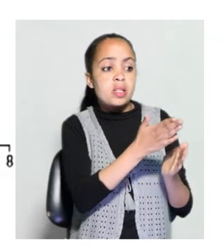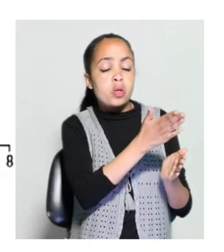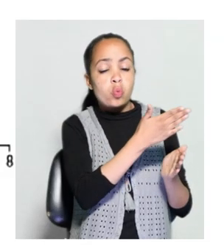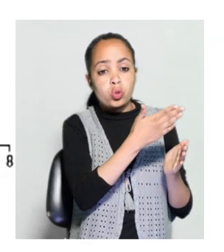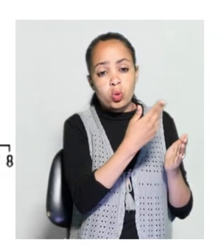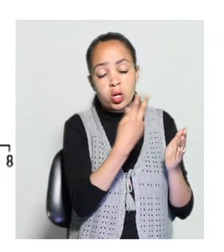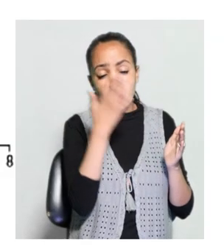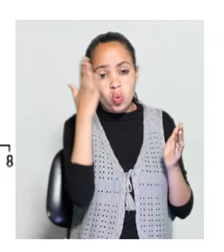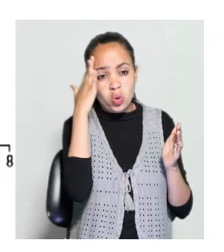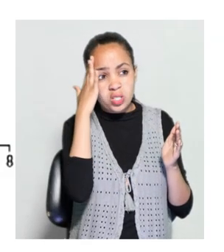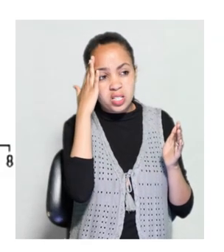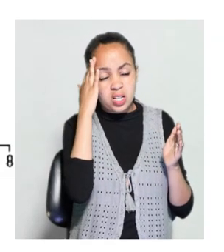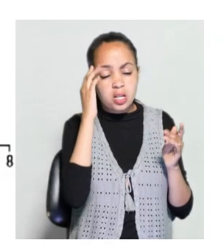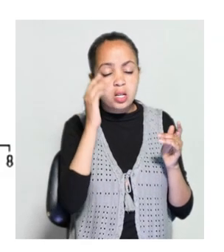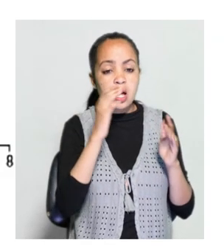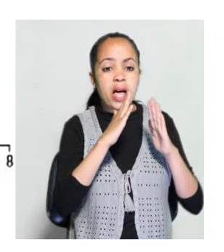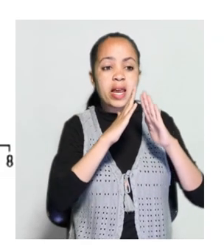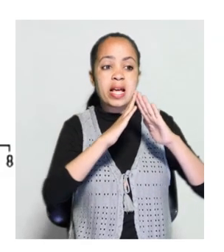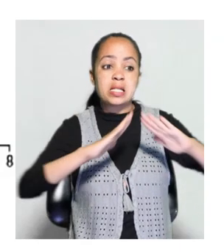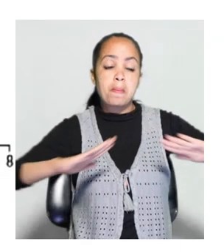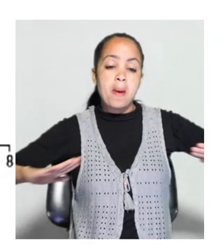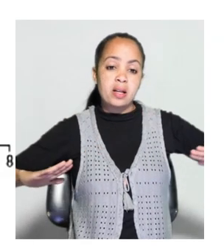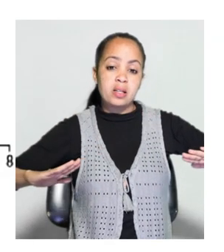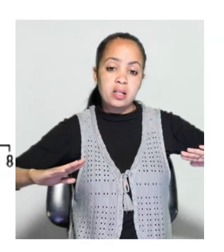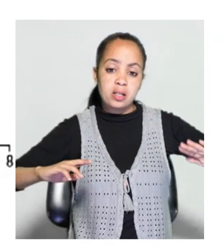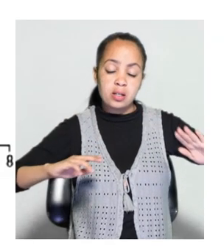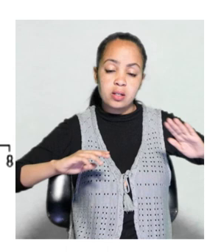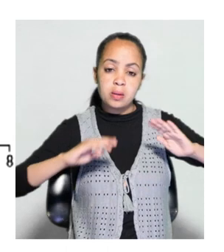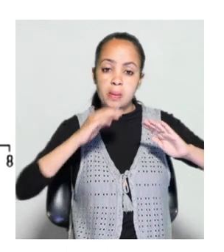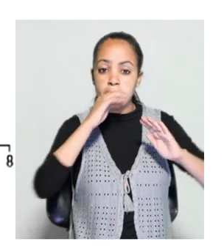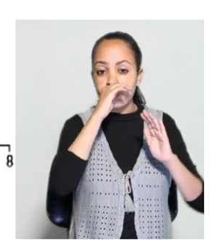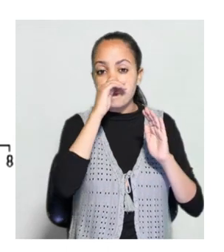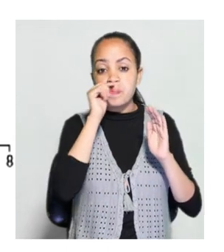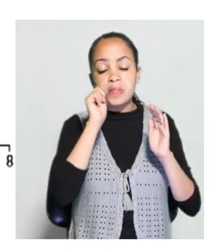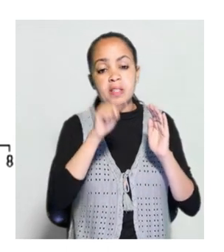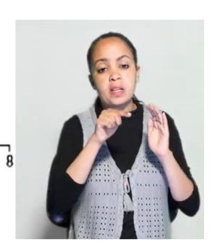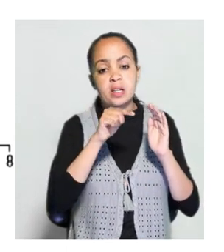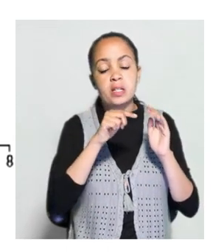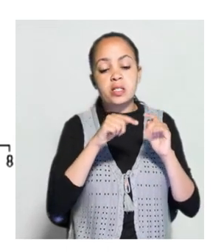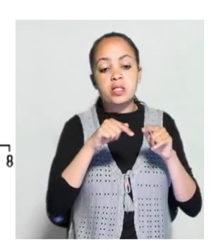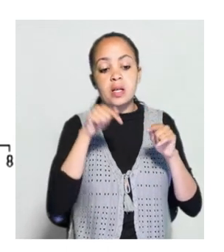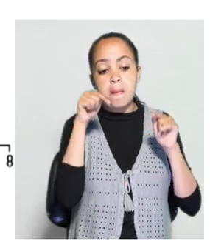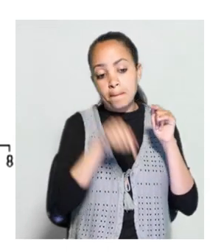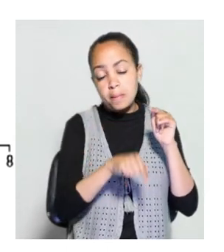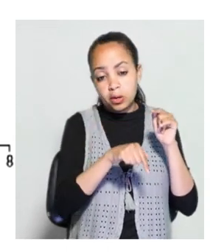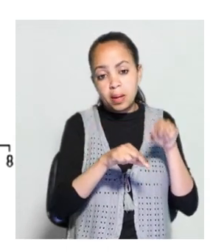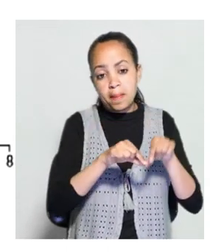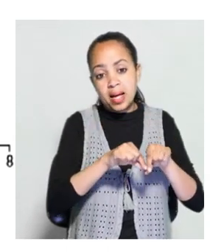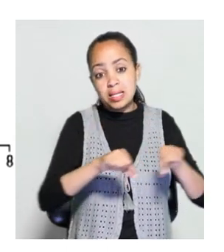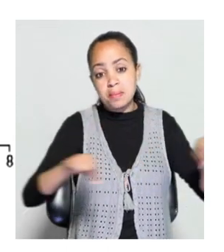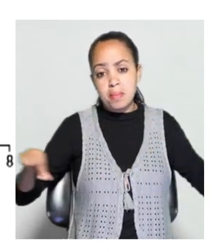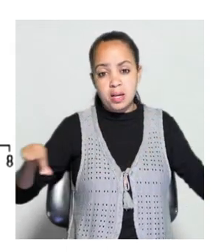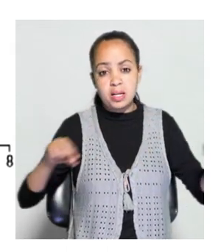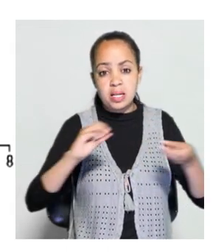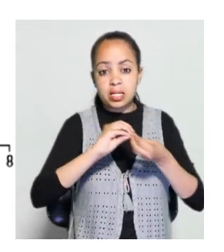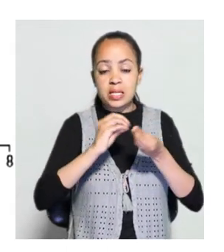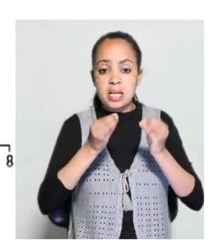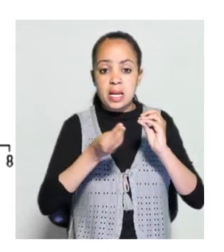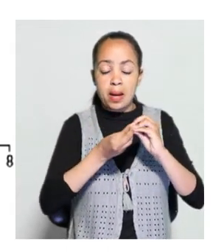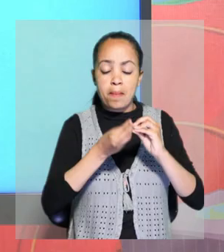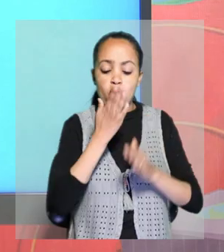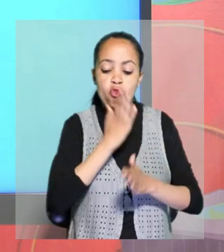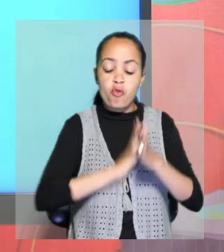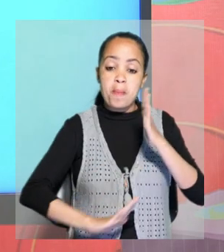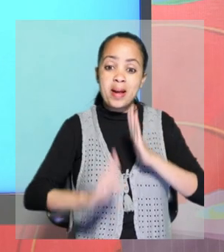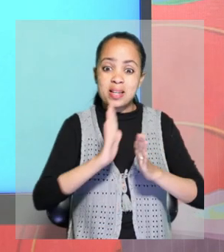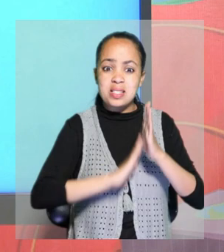considered as an expanding pyramid. There is at the bottom expanding here. The number of births